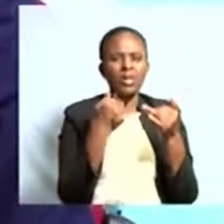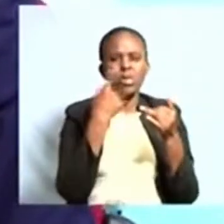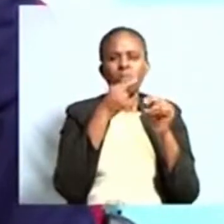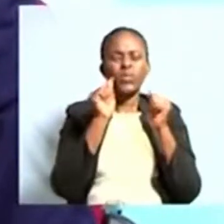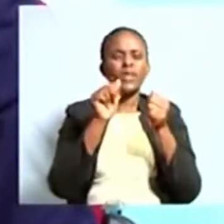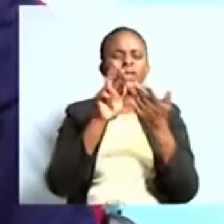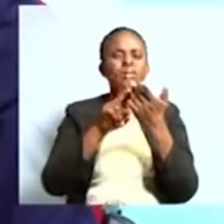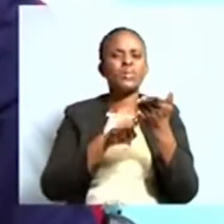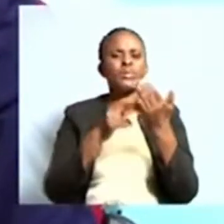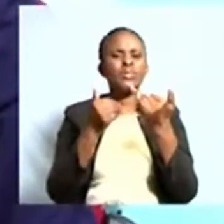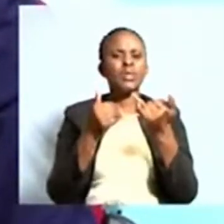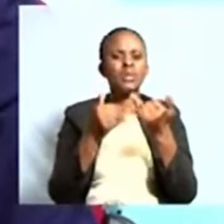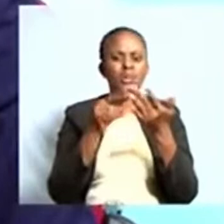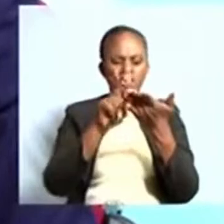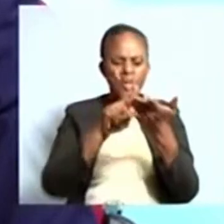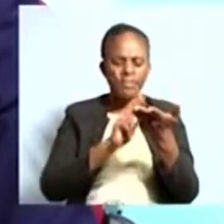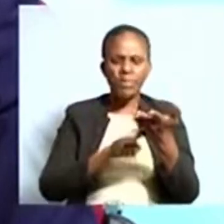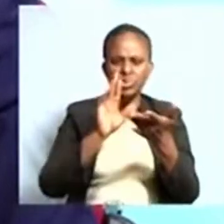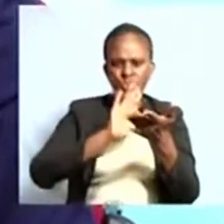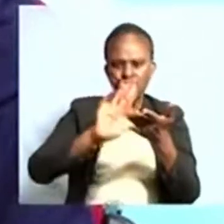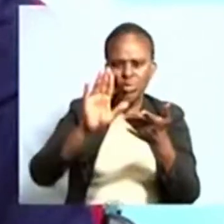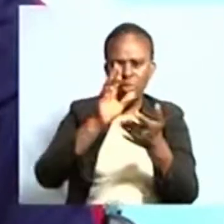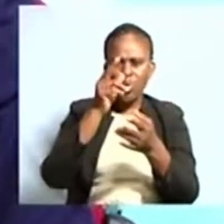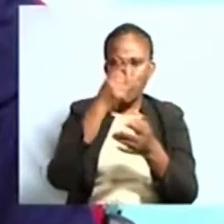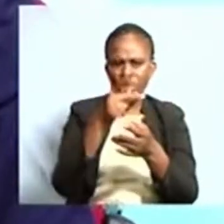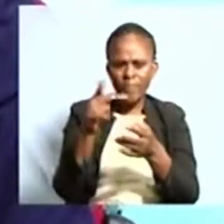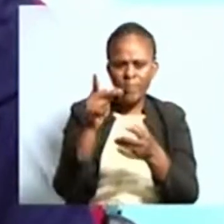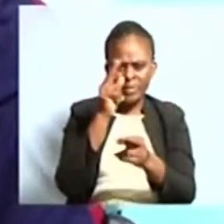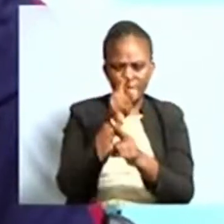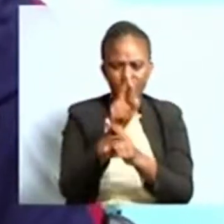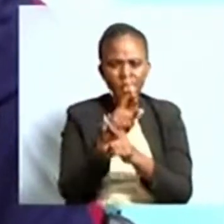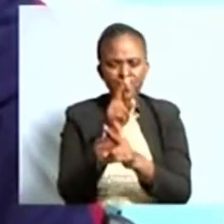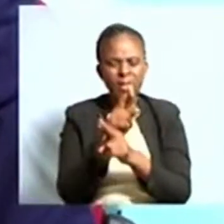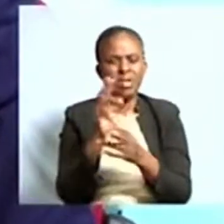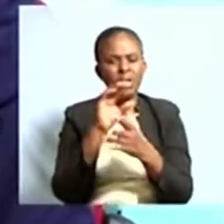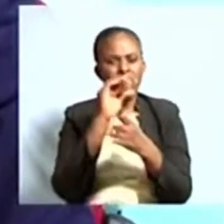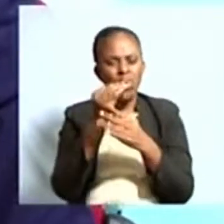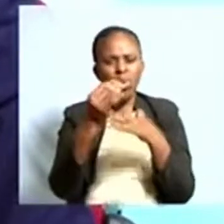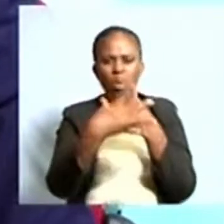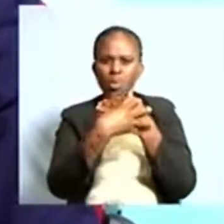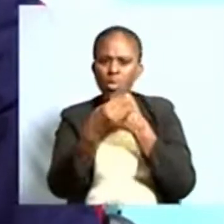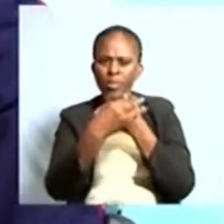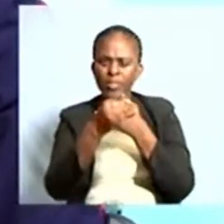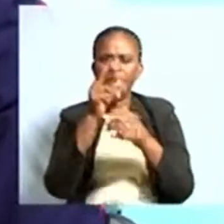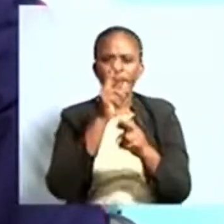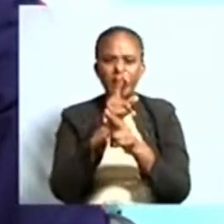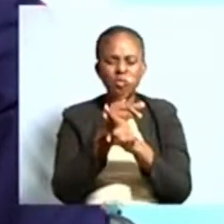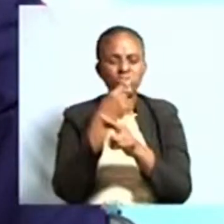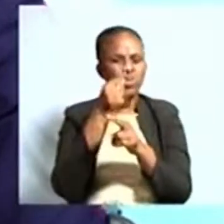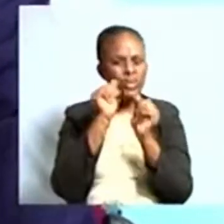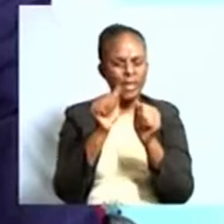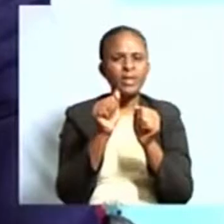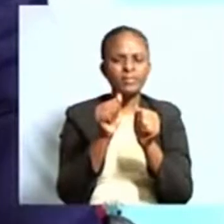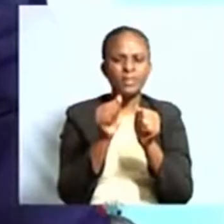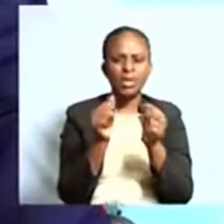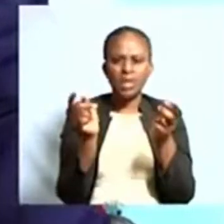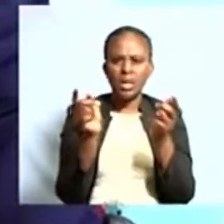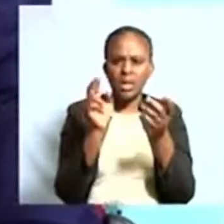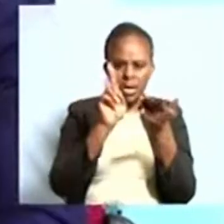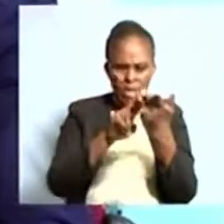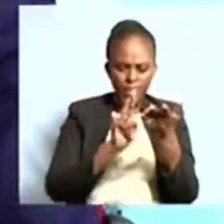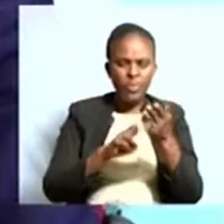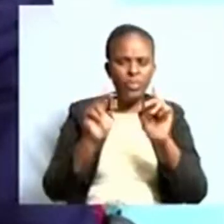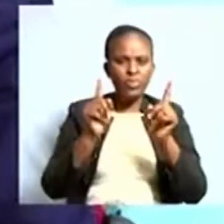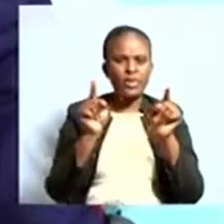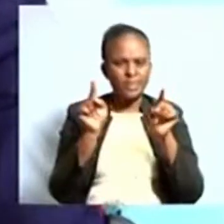report the infringement of property rights or copyright rights? Okay, thank you, Mr. And where do they go? What are